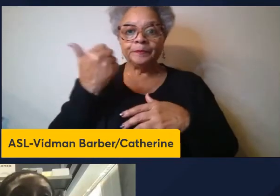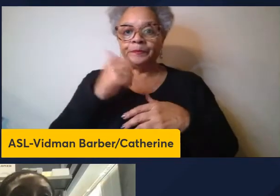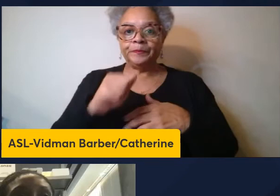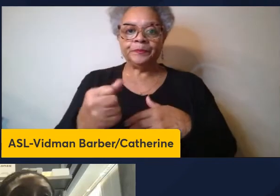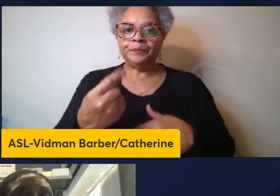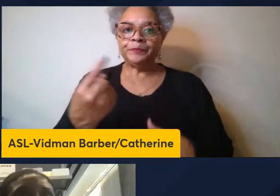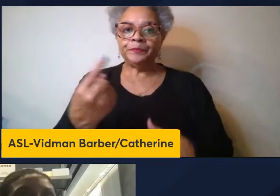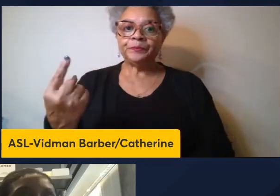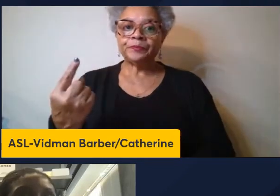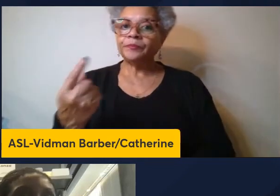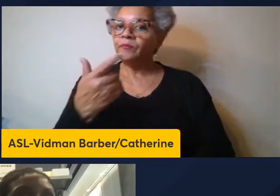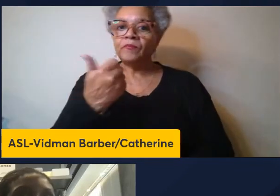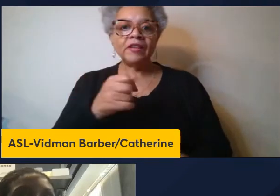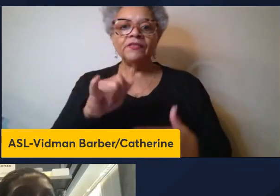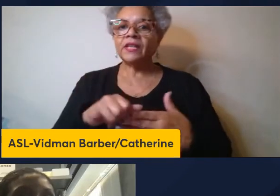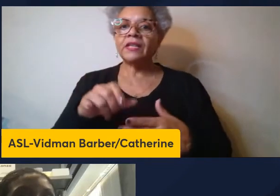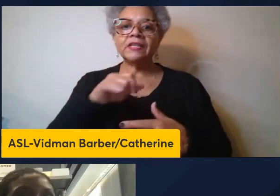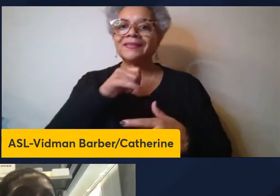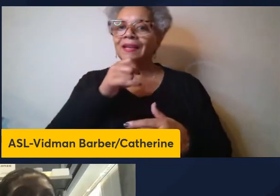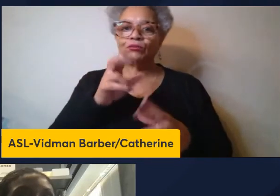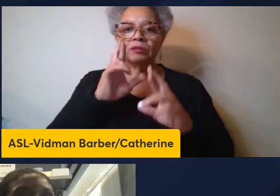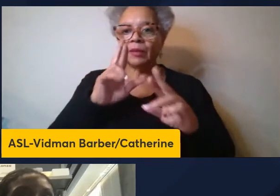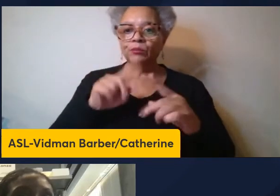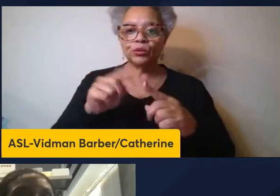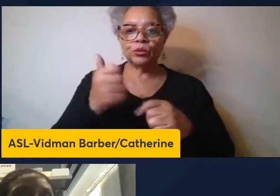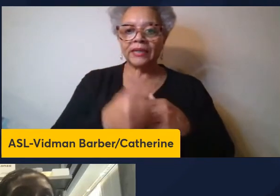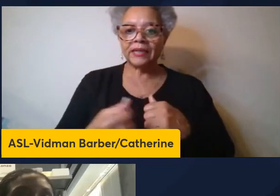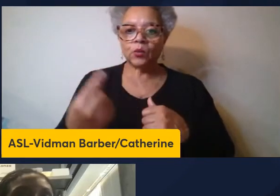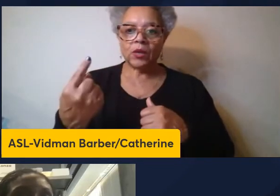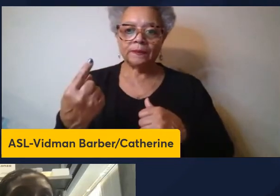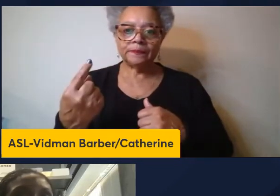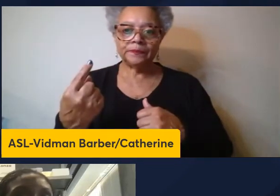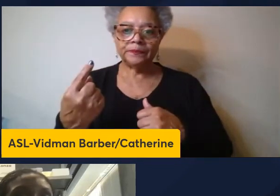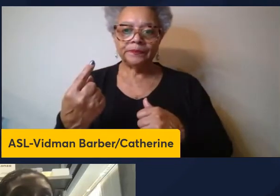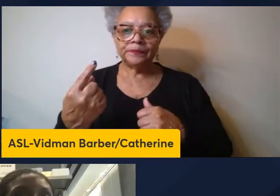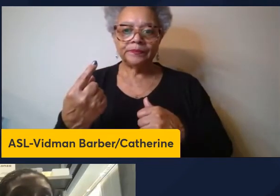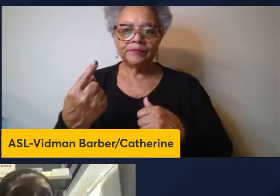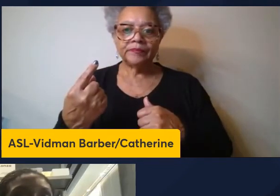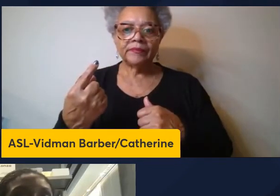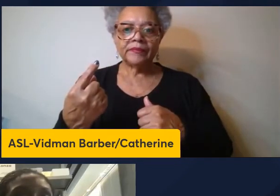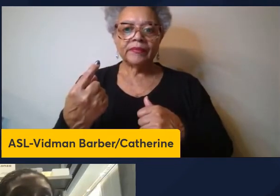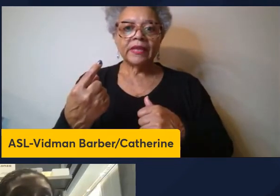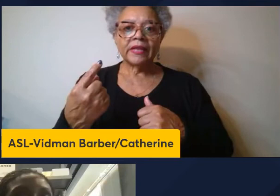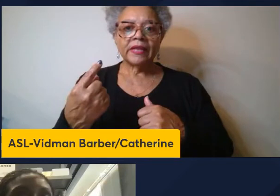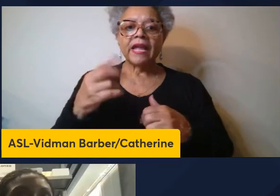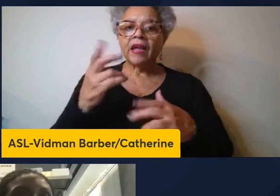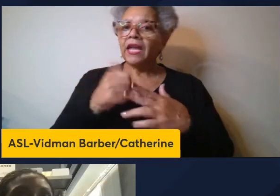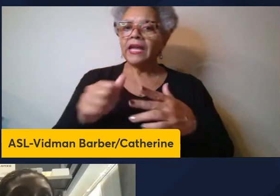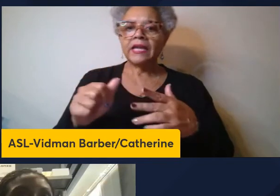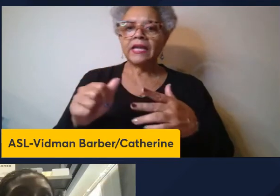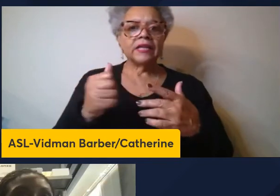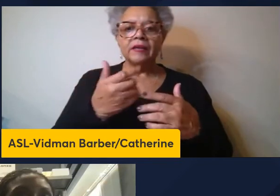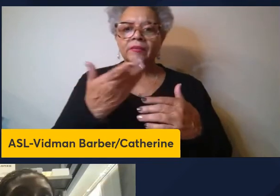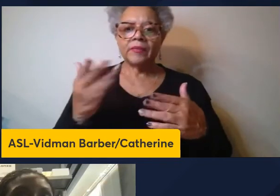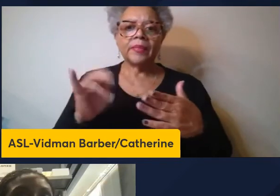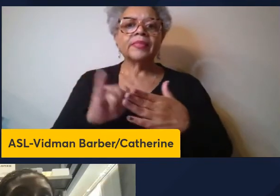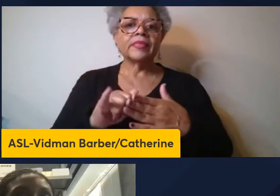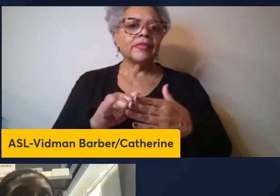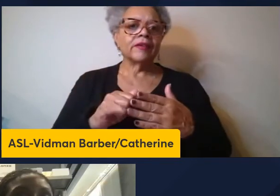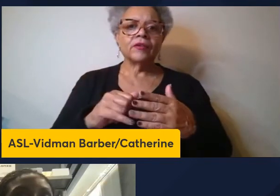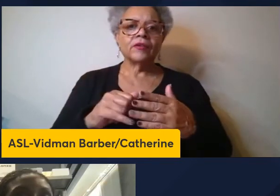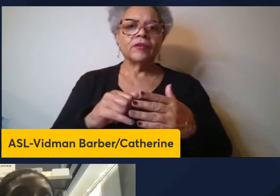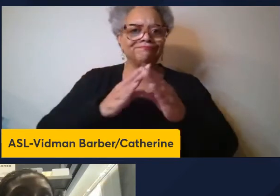if anything is disrespectful to anyone, if anything is derogatory or divisive to any group of